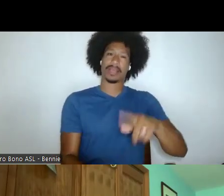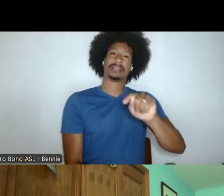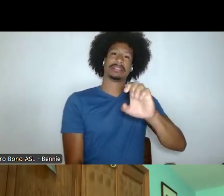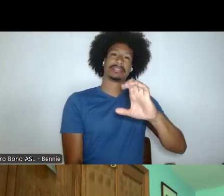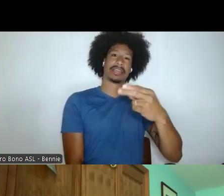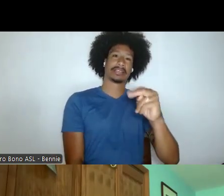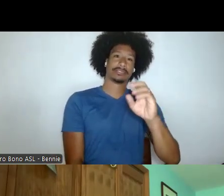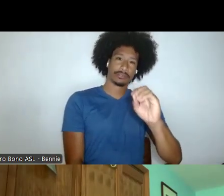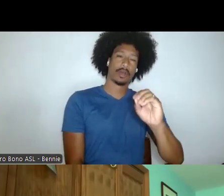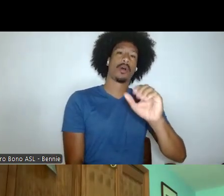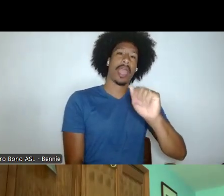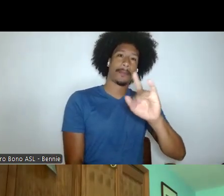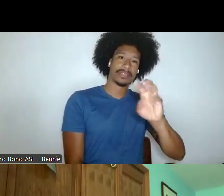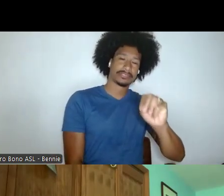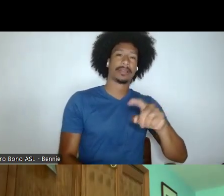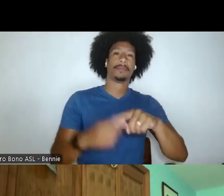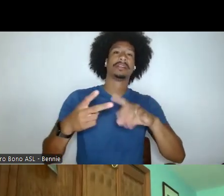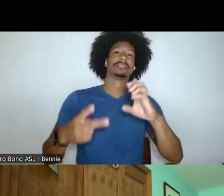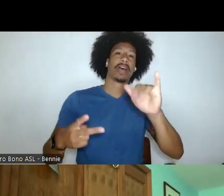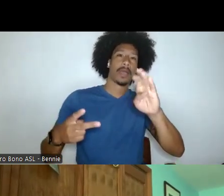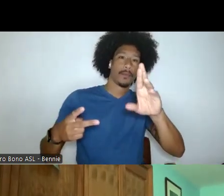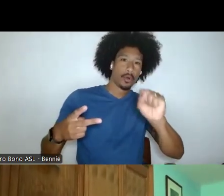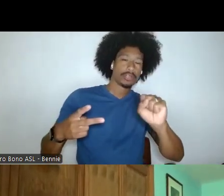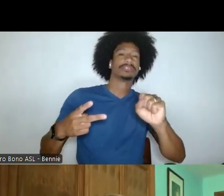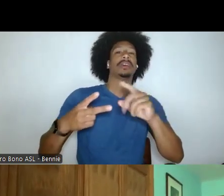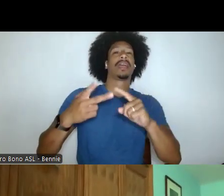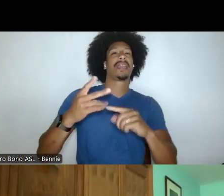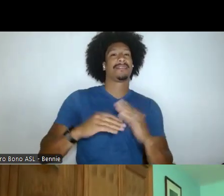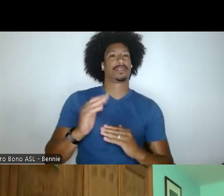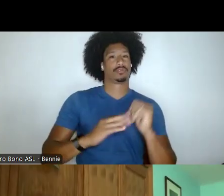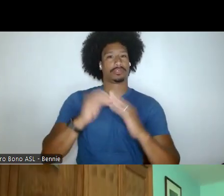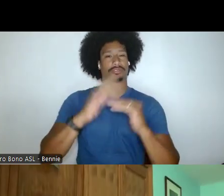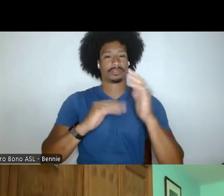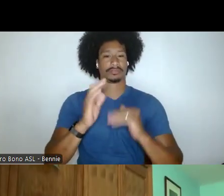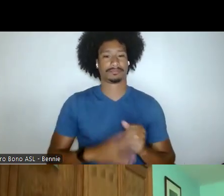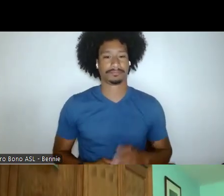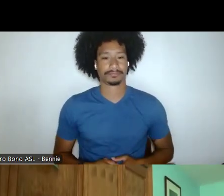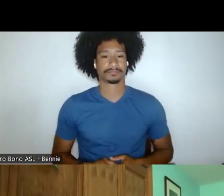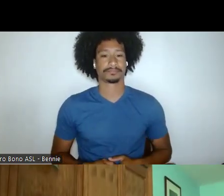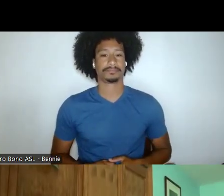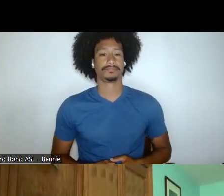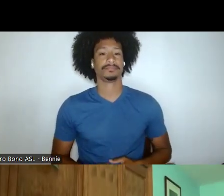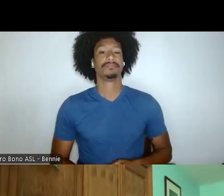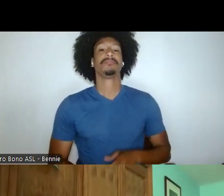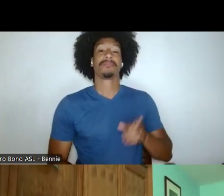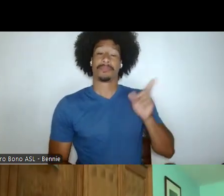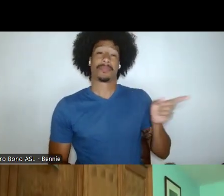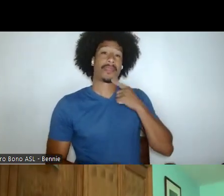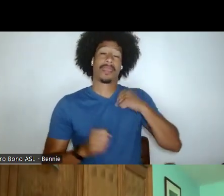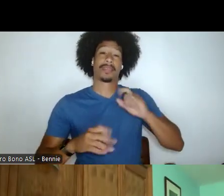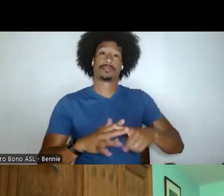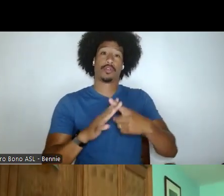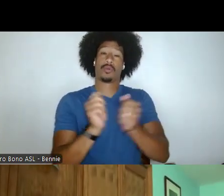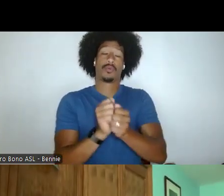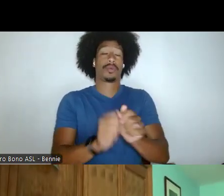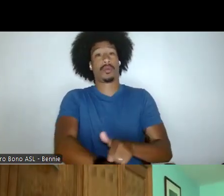and infrastructure. Damien said I could start out with a long anecdote. So this is really